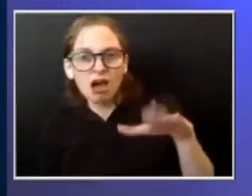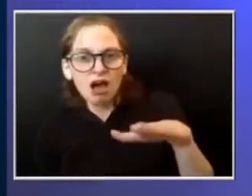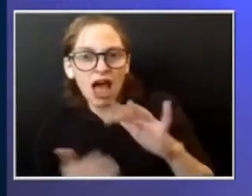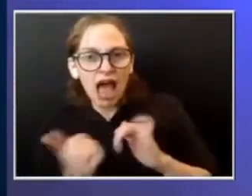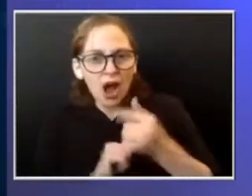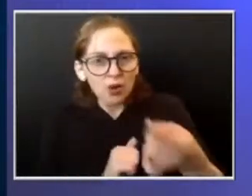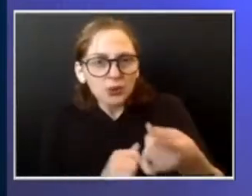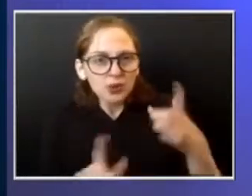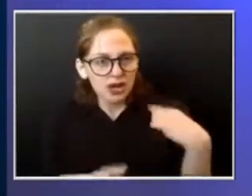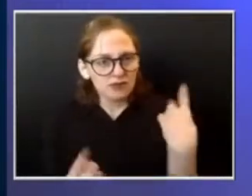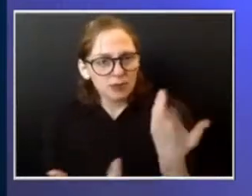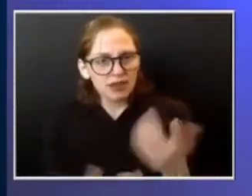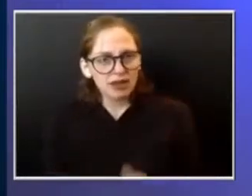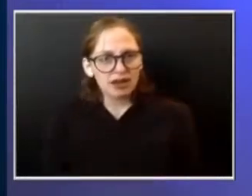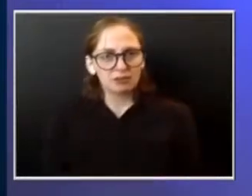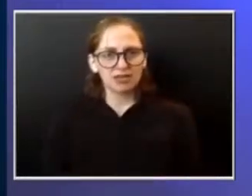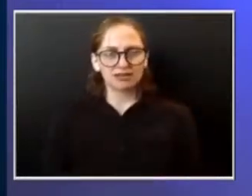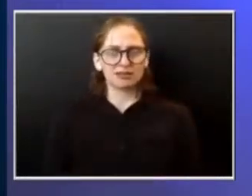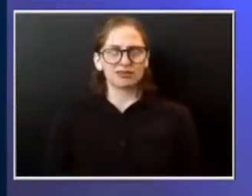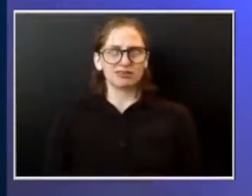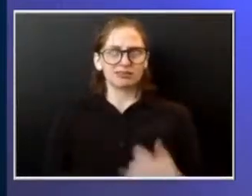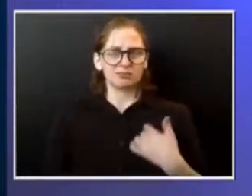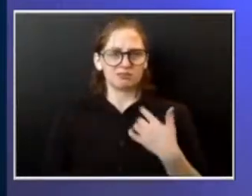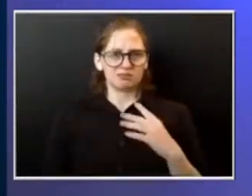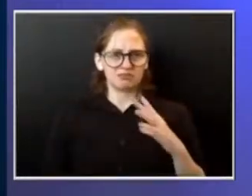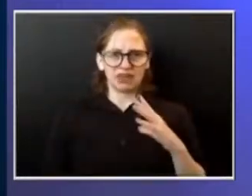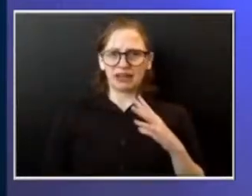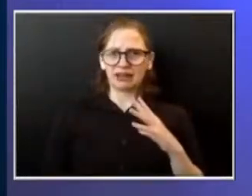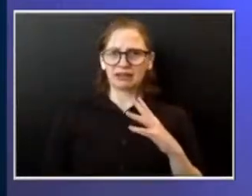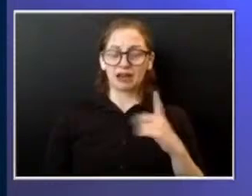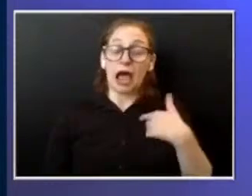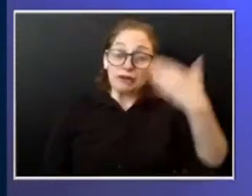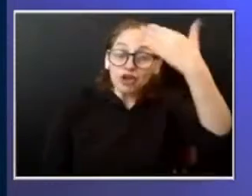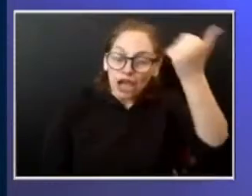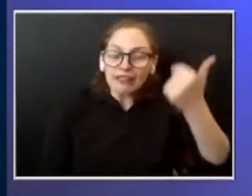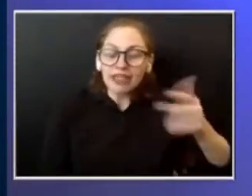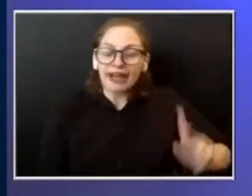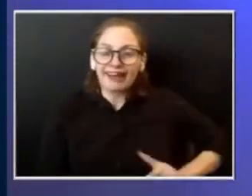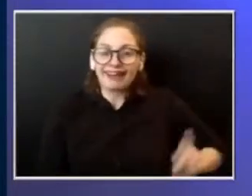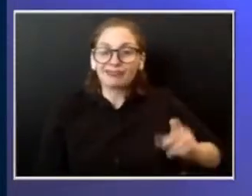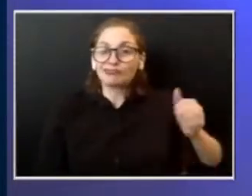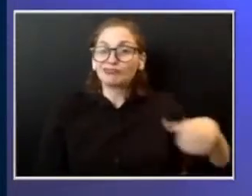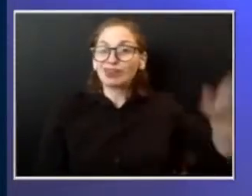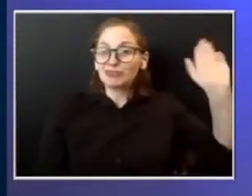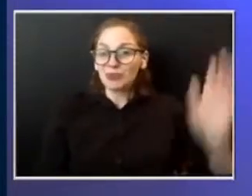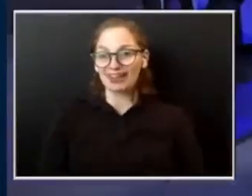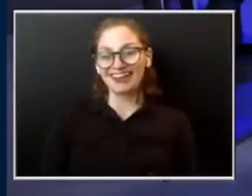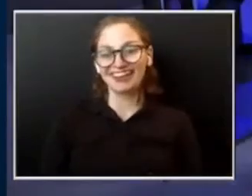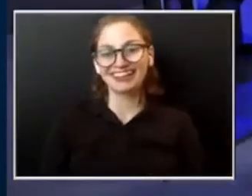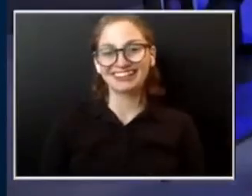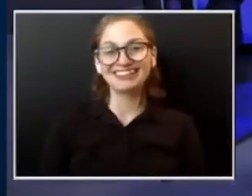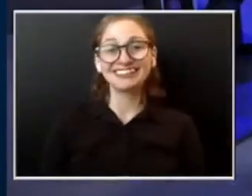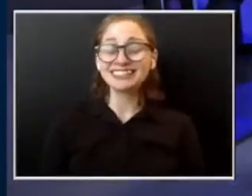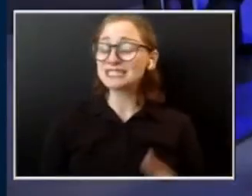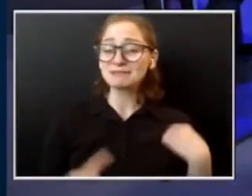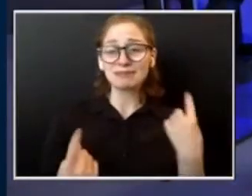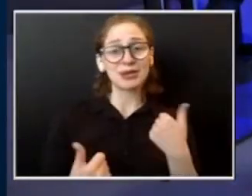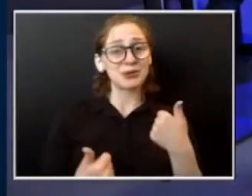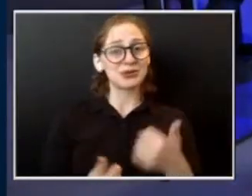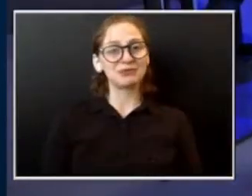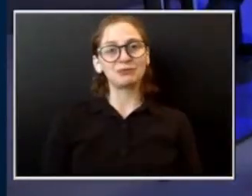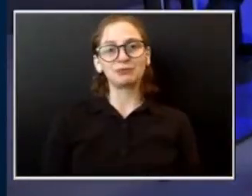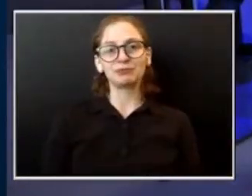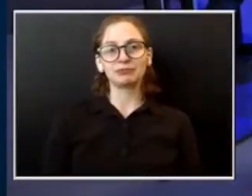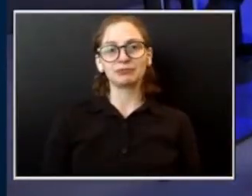Like, what's the concern here?" And I forget that I gave a kidney away. So yeah, it's been good. I have one last story.